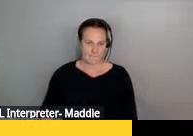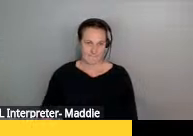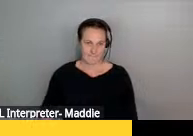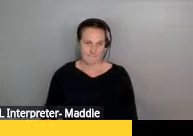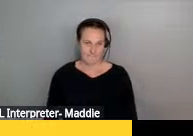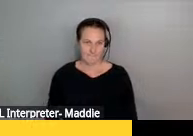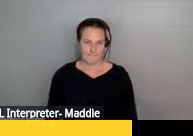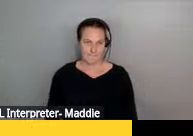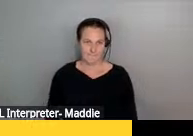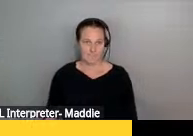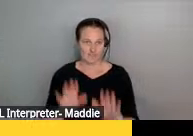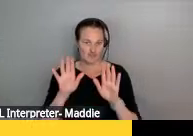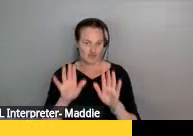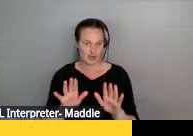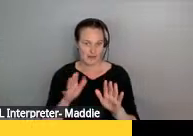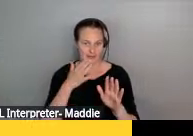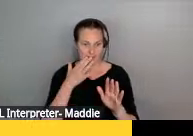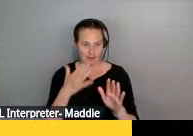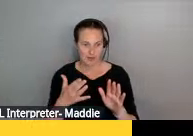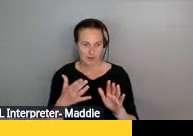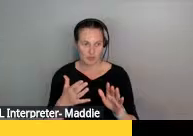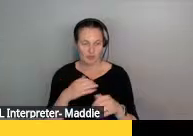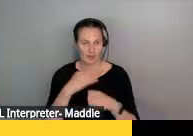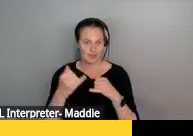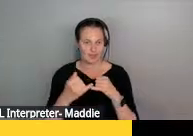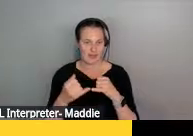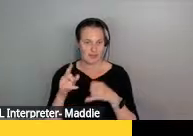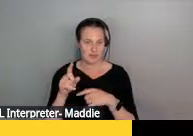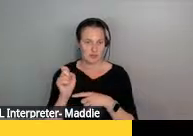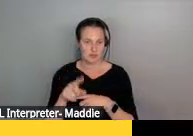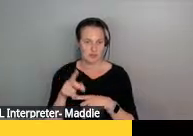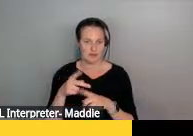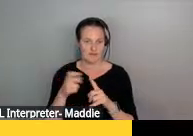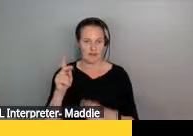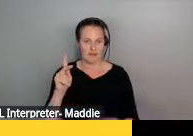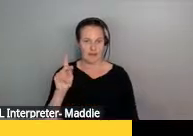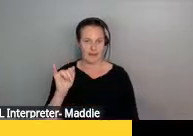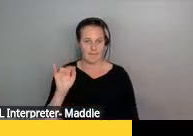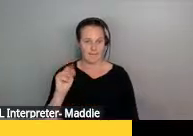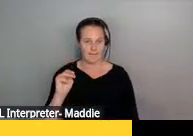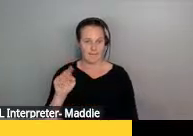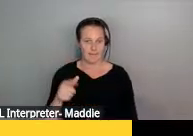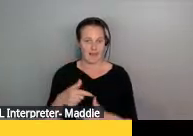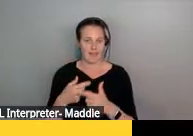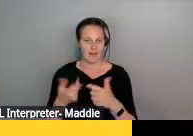Great, thank you. And then we have a last question from Kim Avila, and then we will close the webinar.